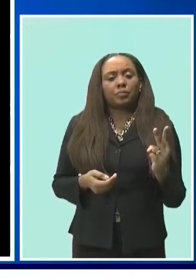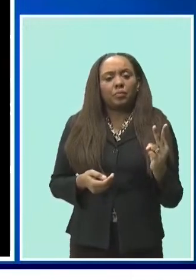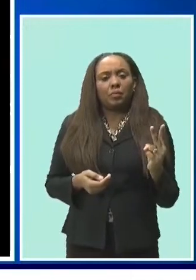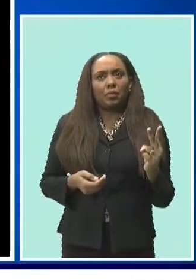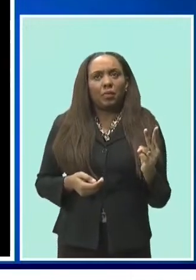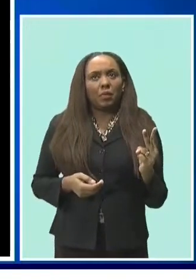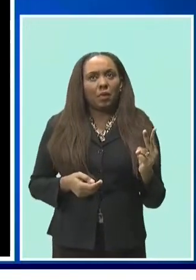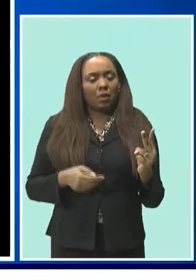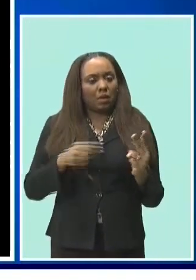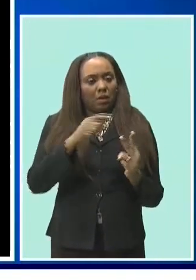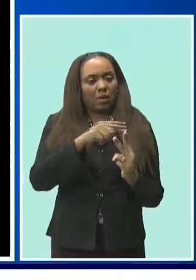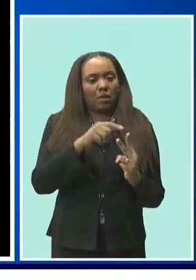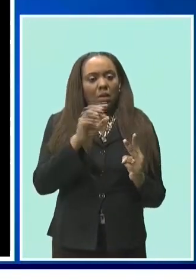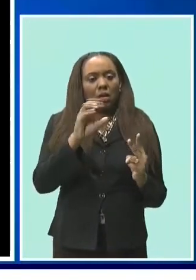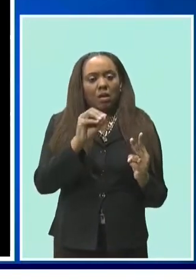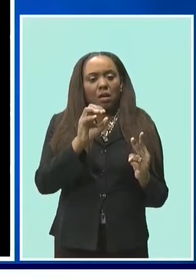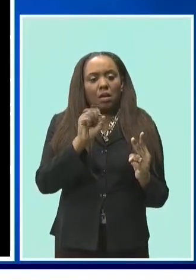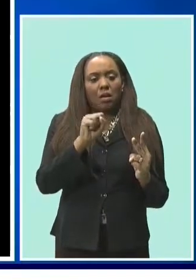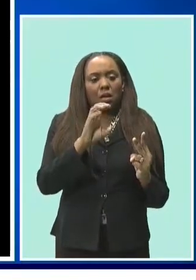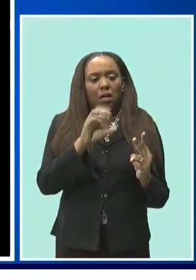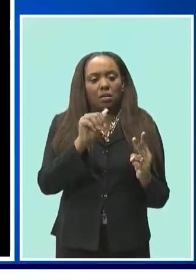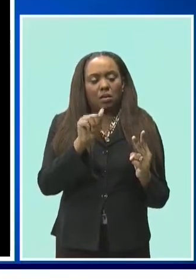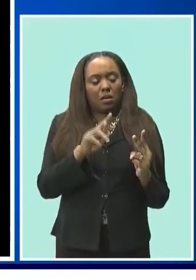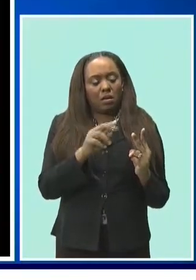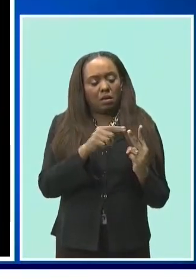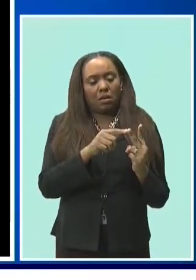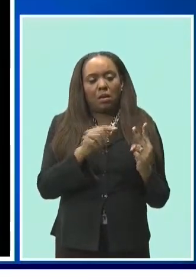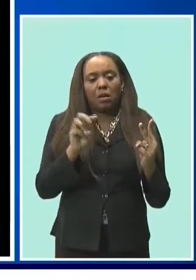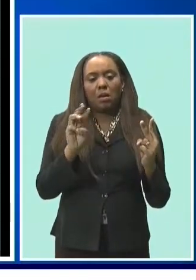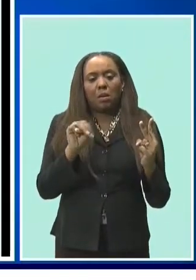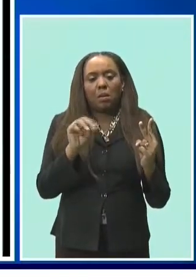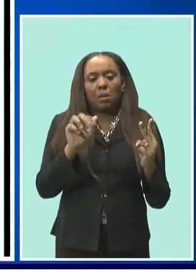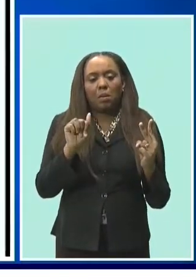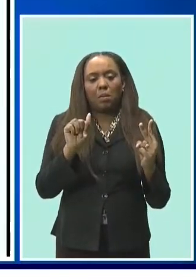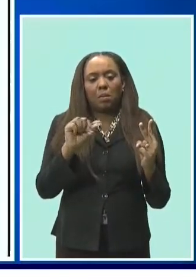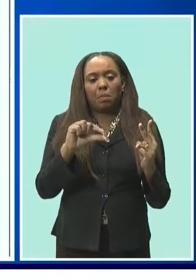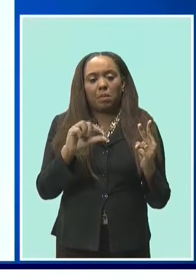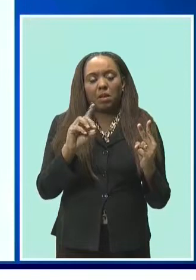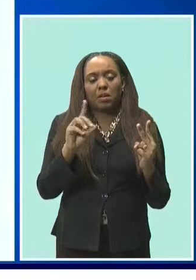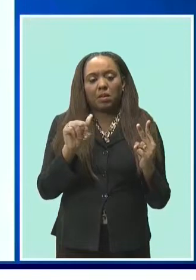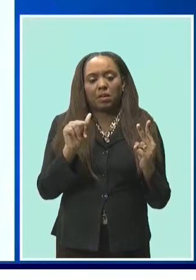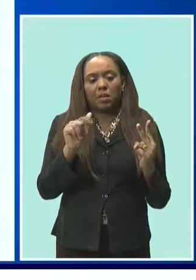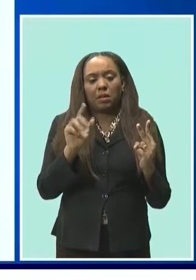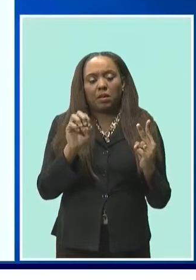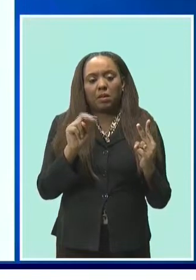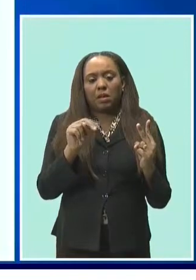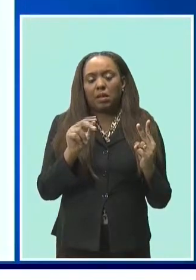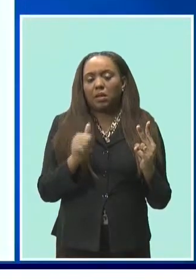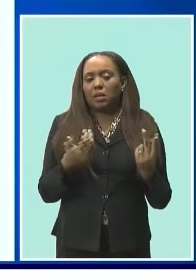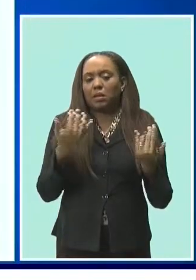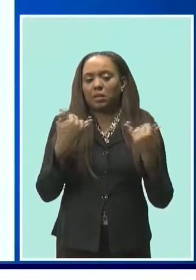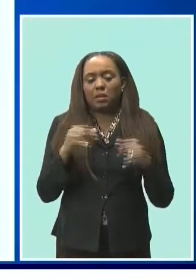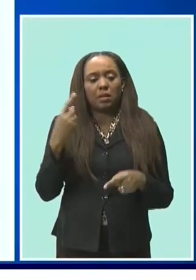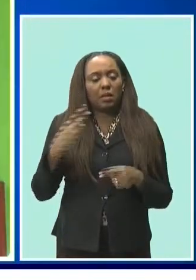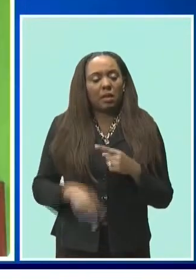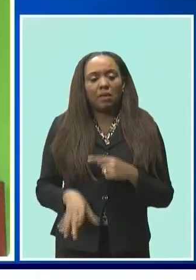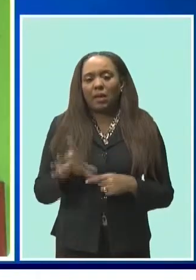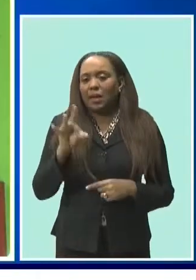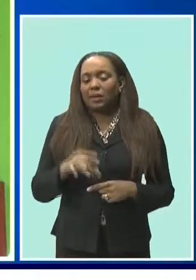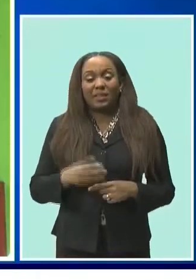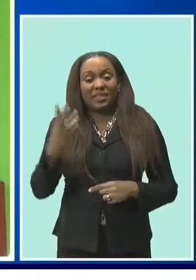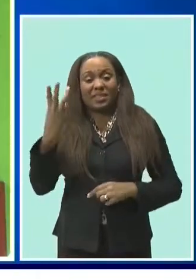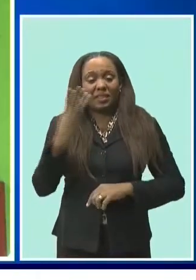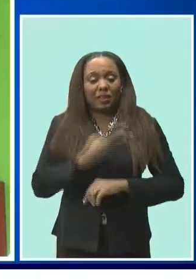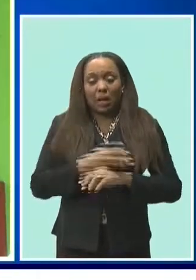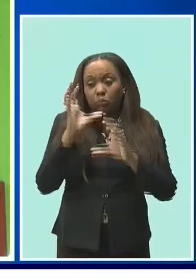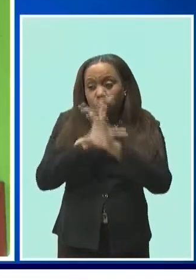to be the American couple of Oscar Suarez and Magdalena DeVille, who are still missing after a lengthy 6-day search. I saw